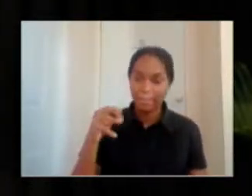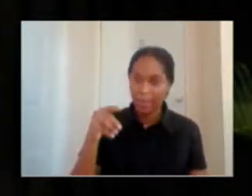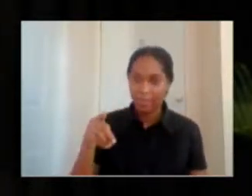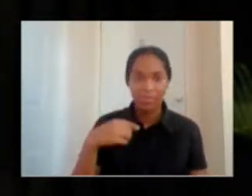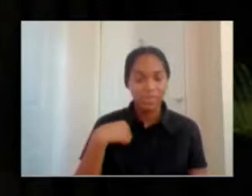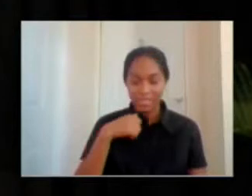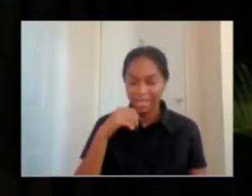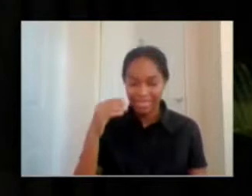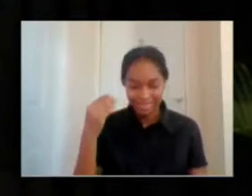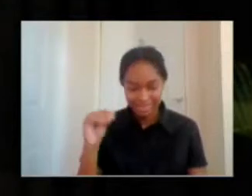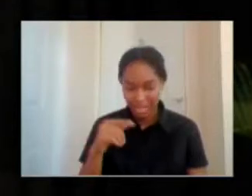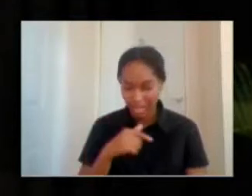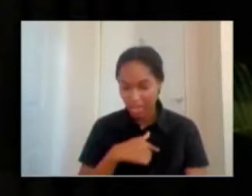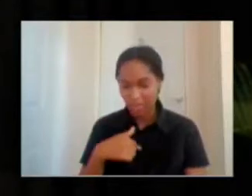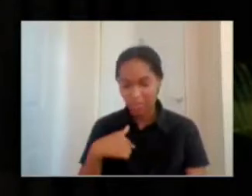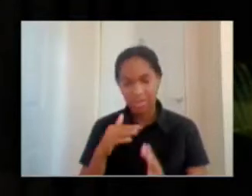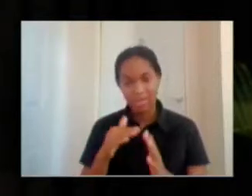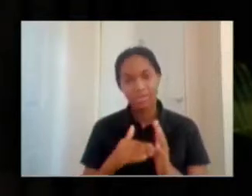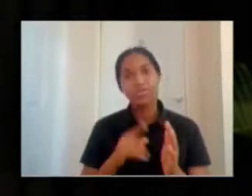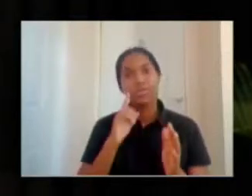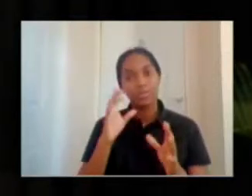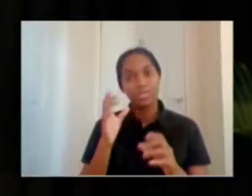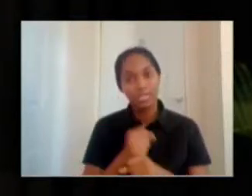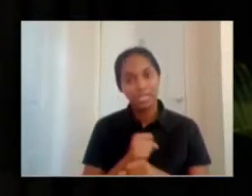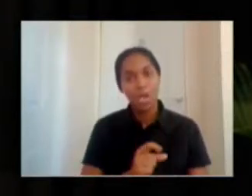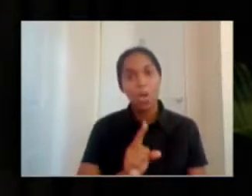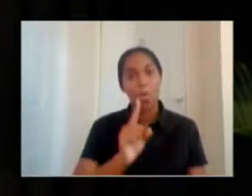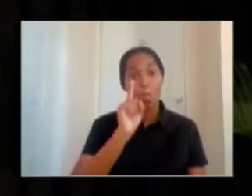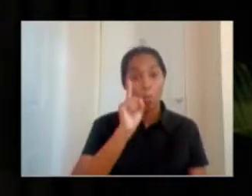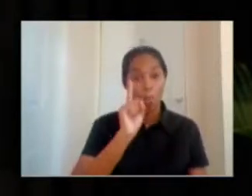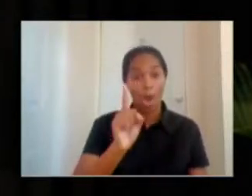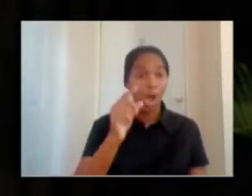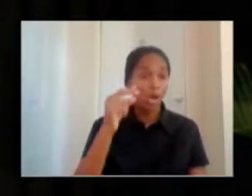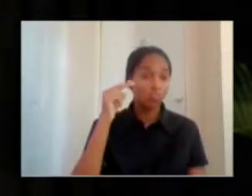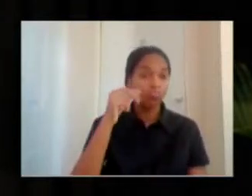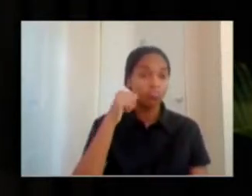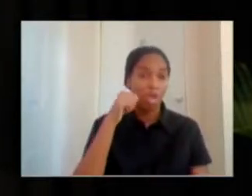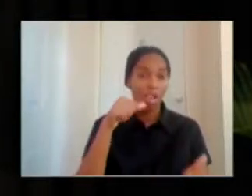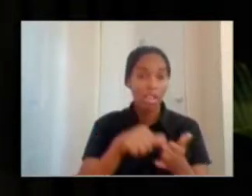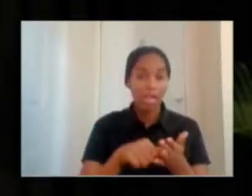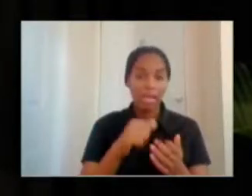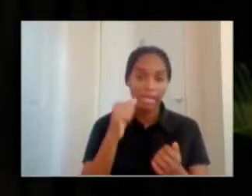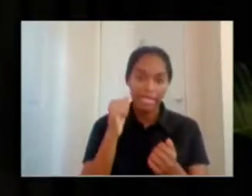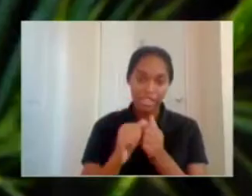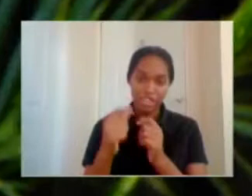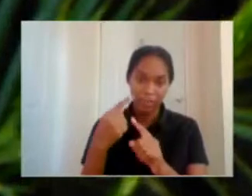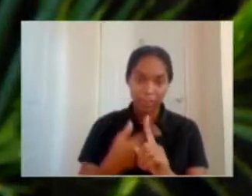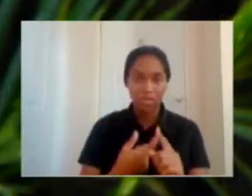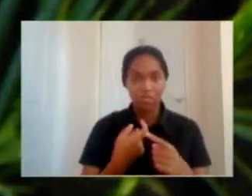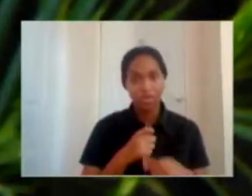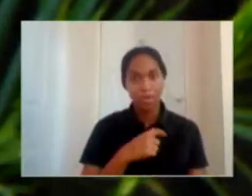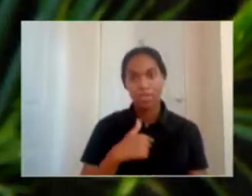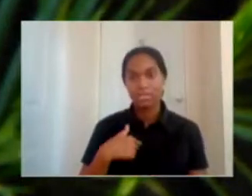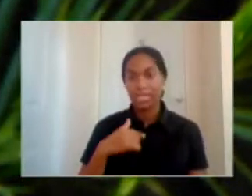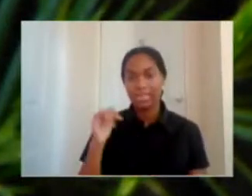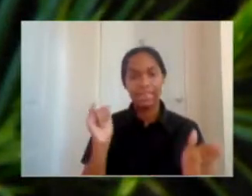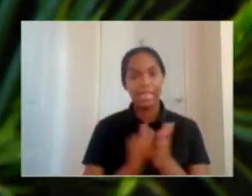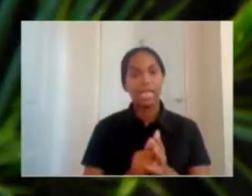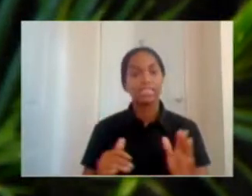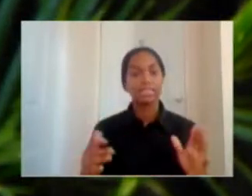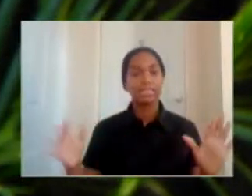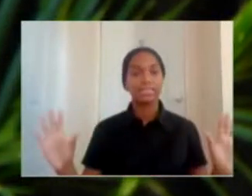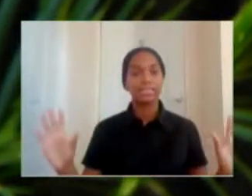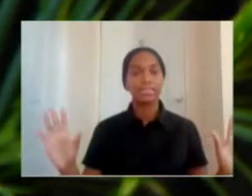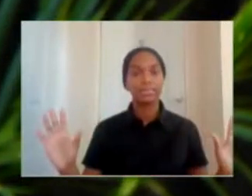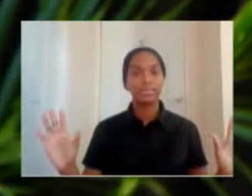our lists. You will get one newsletter once a month from us, and that is it.